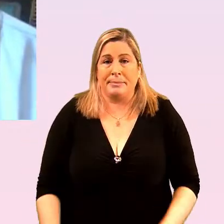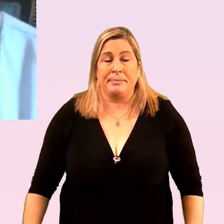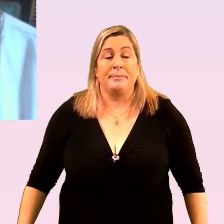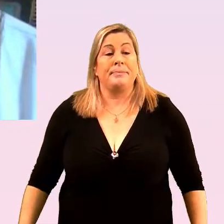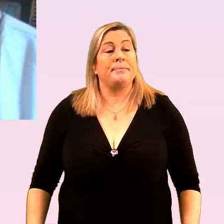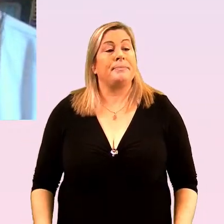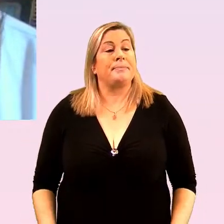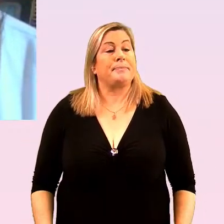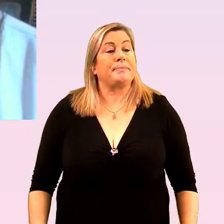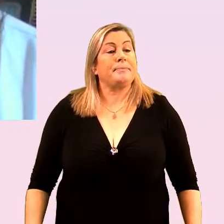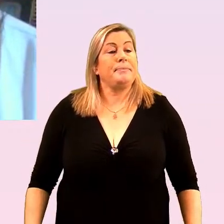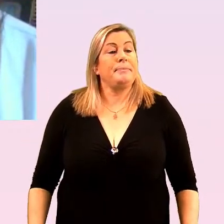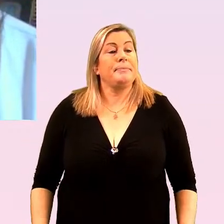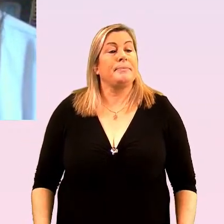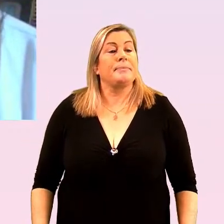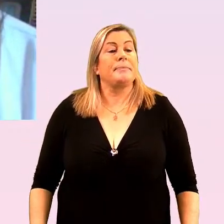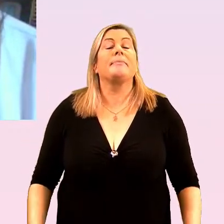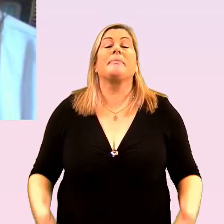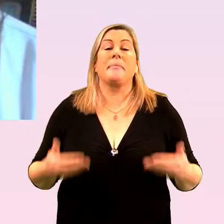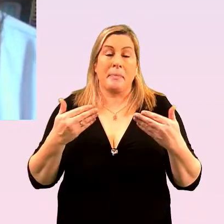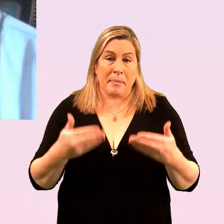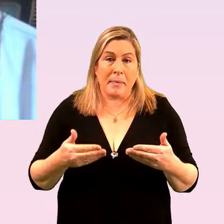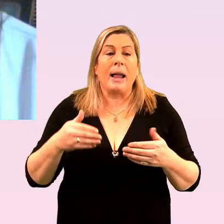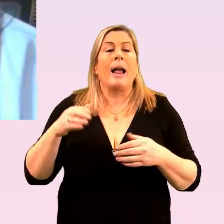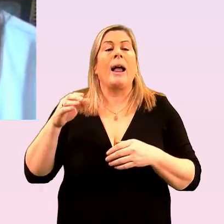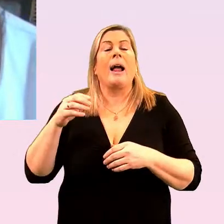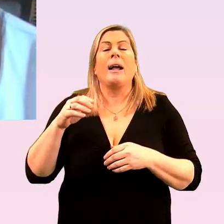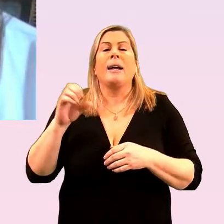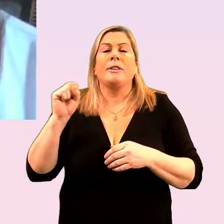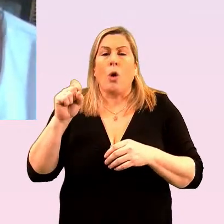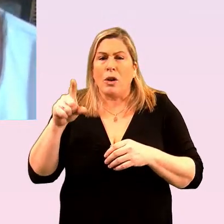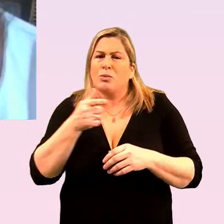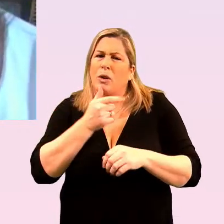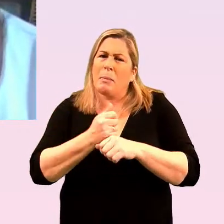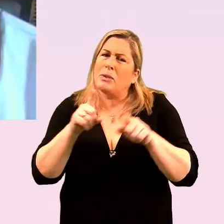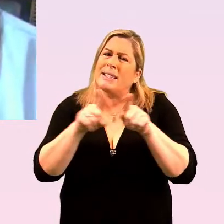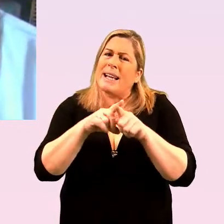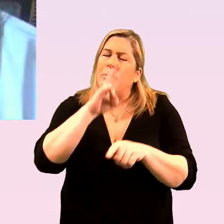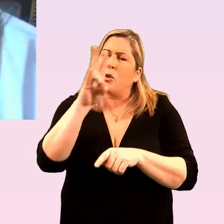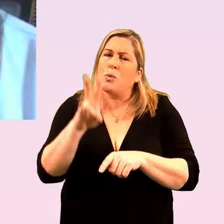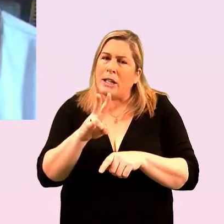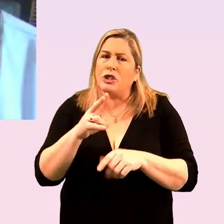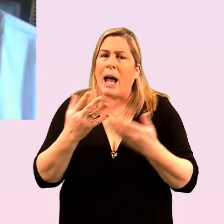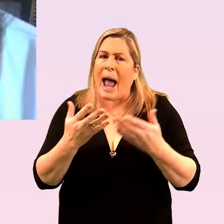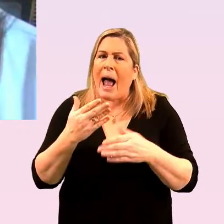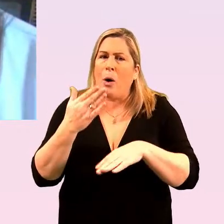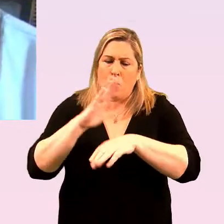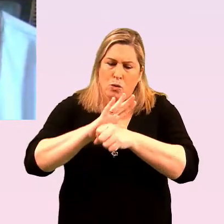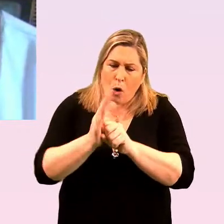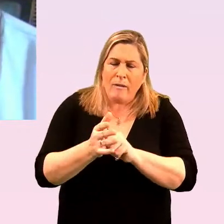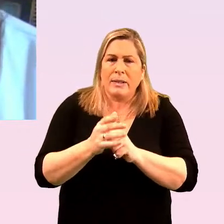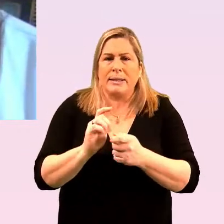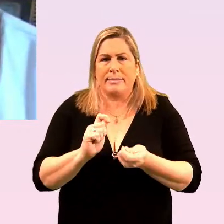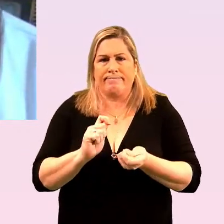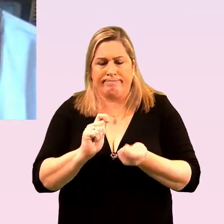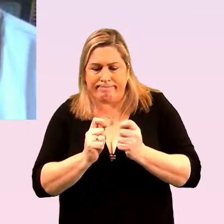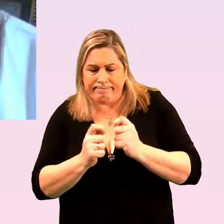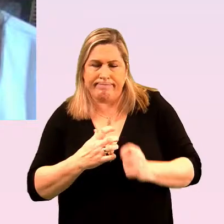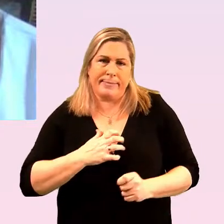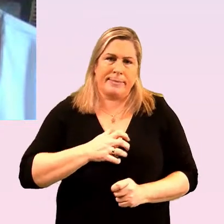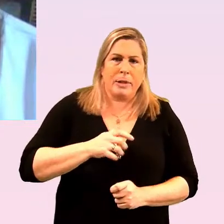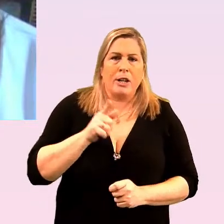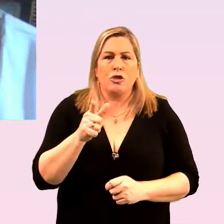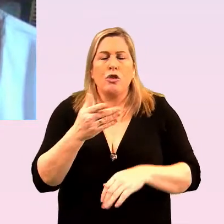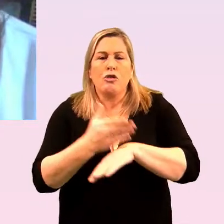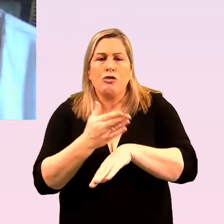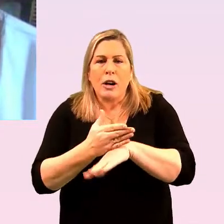Yeah. I'll bring you to the same question, which was talking about how COVID has adapted and changed your career, and within your job as Director of Research